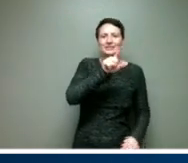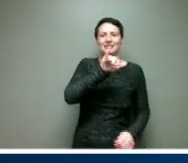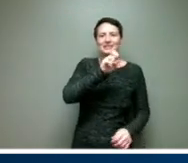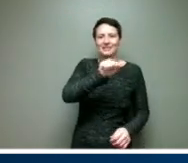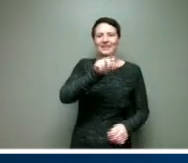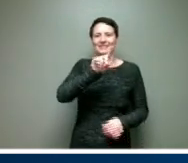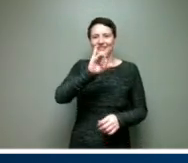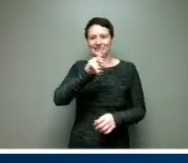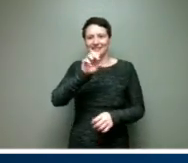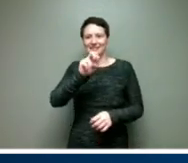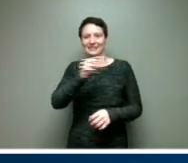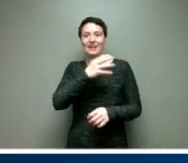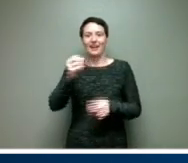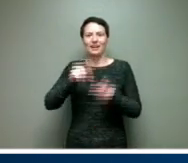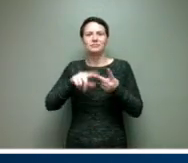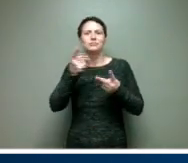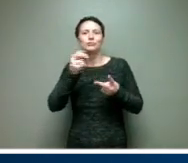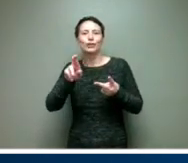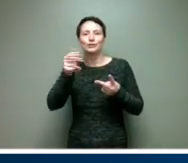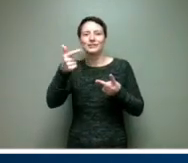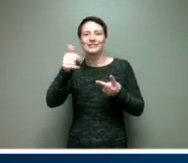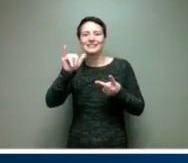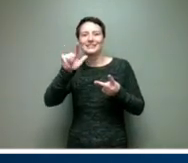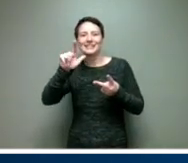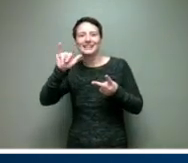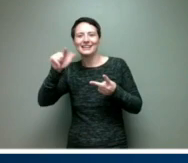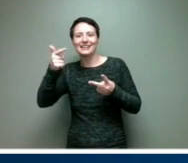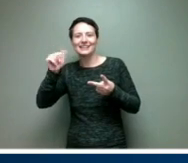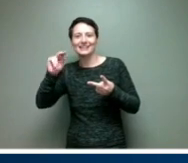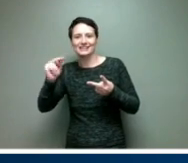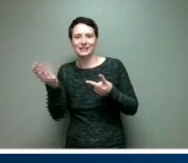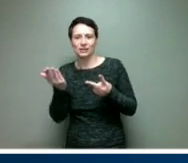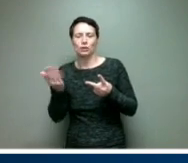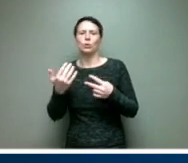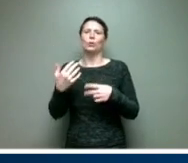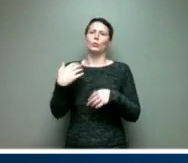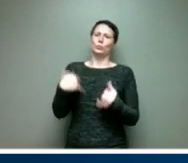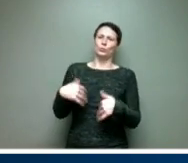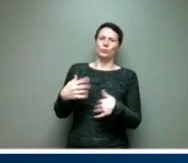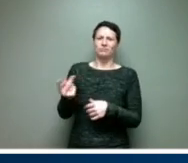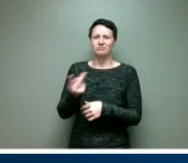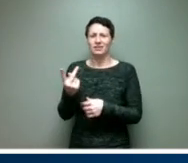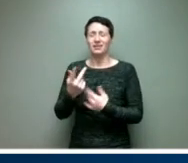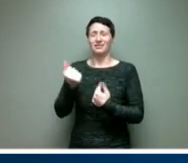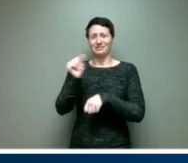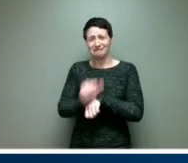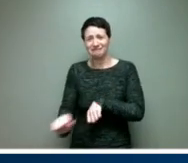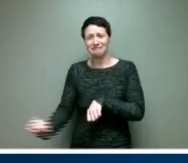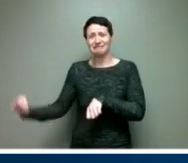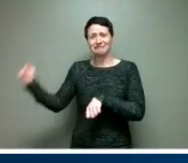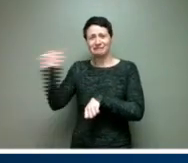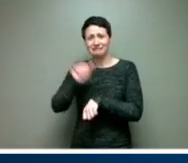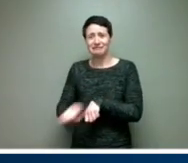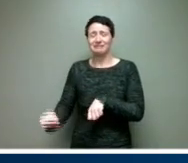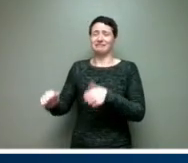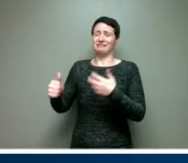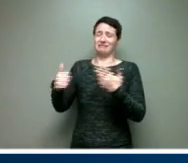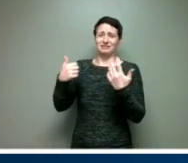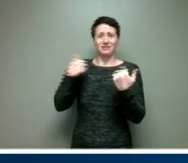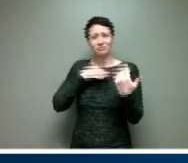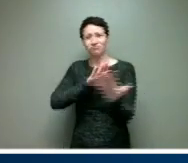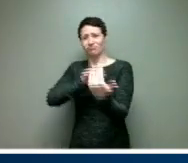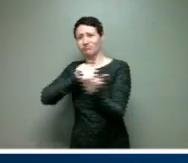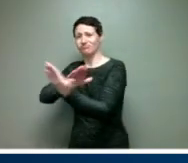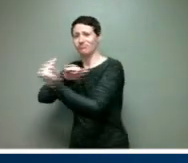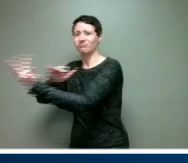who are just doing really moving mountains at the moment to help kids in our city. So we're looking forward